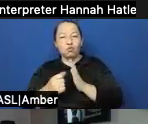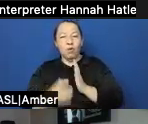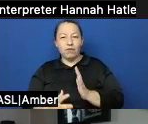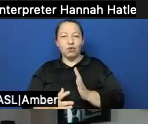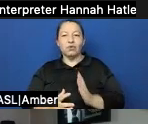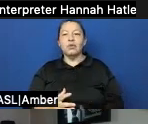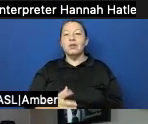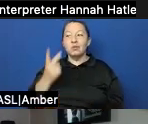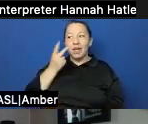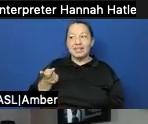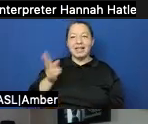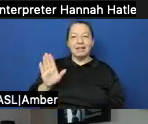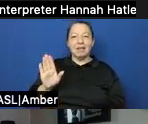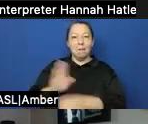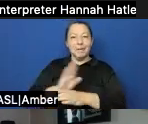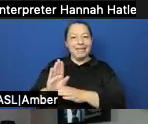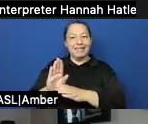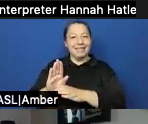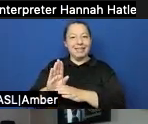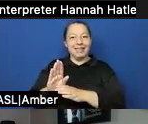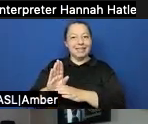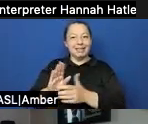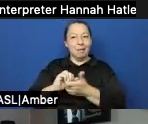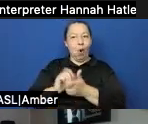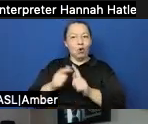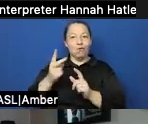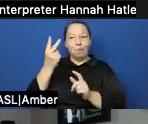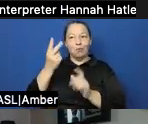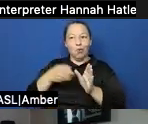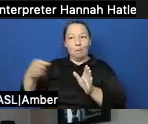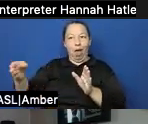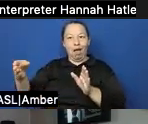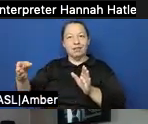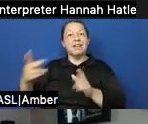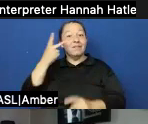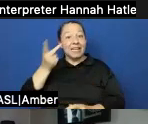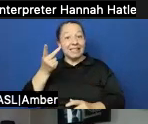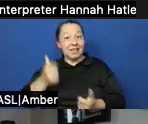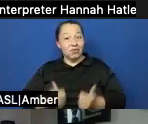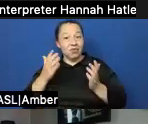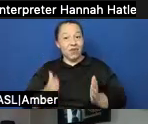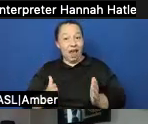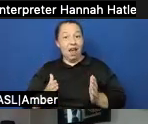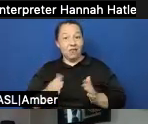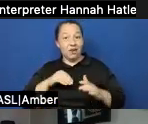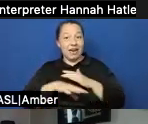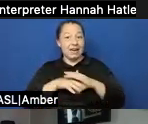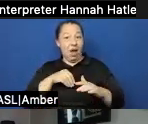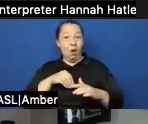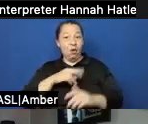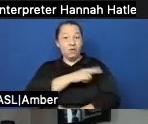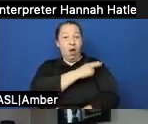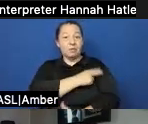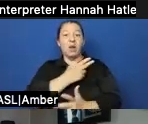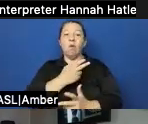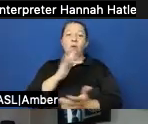business associate from 2 blocks over, and they see a survivor going in and out of a hospital, a medical